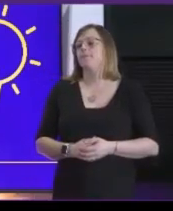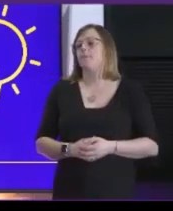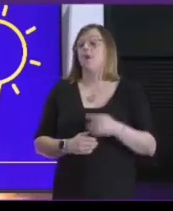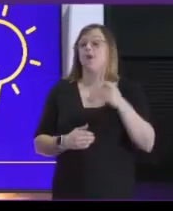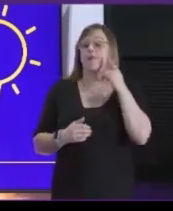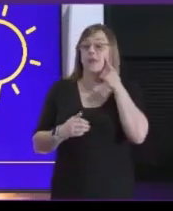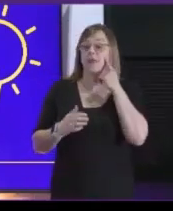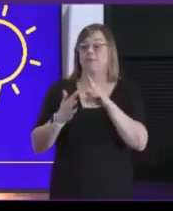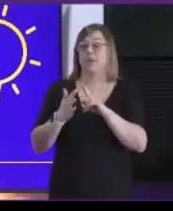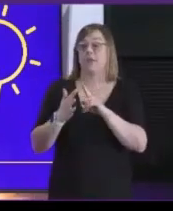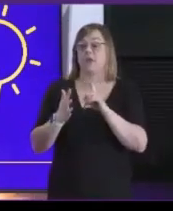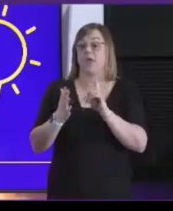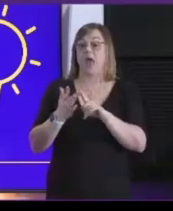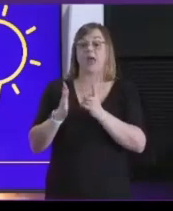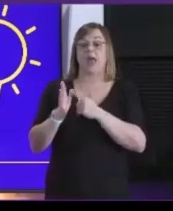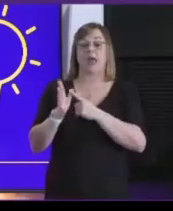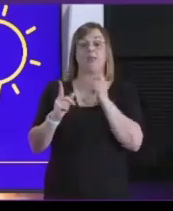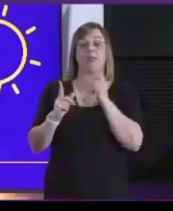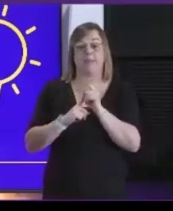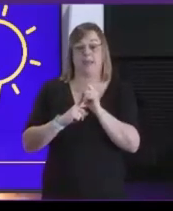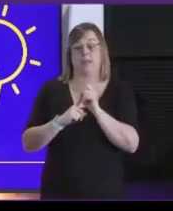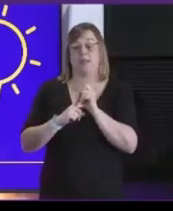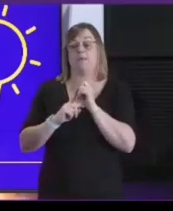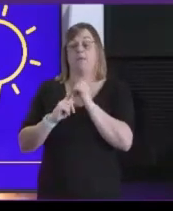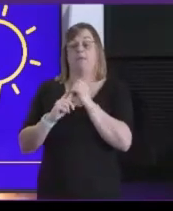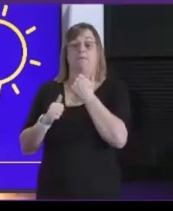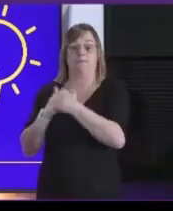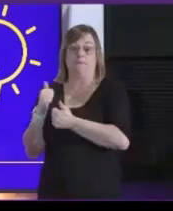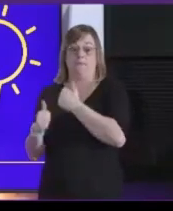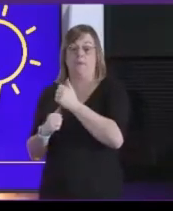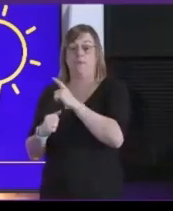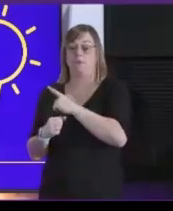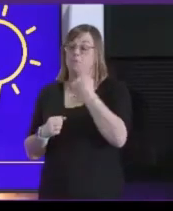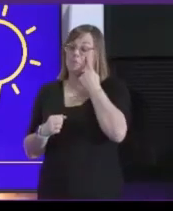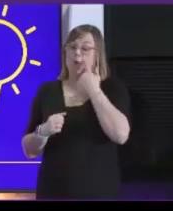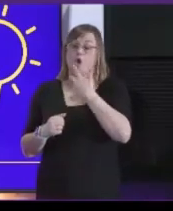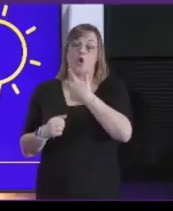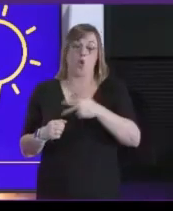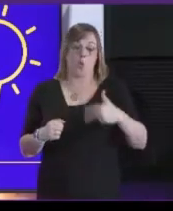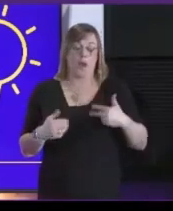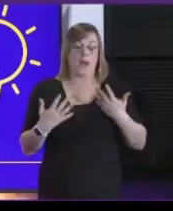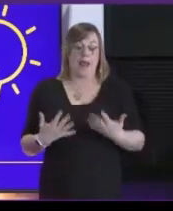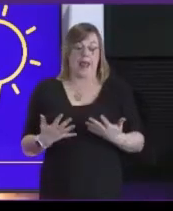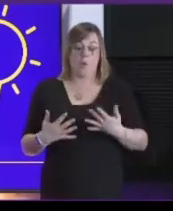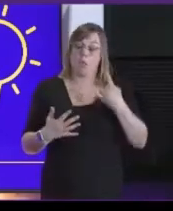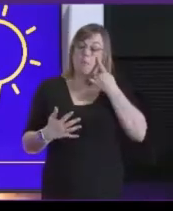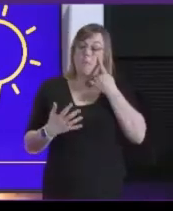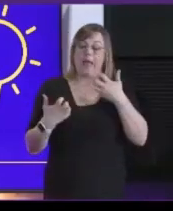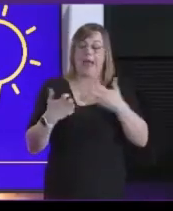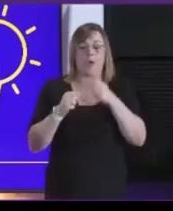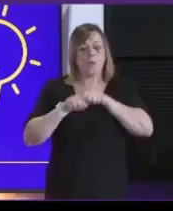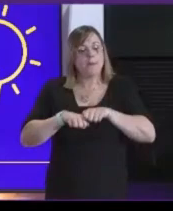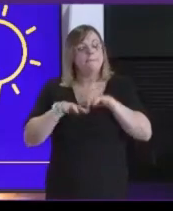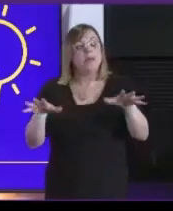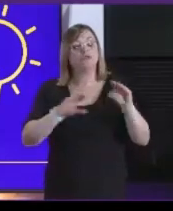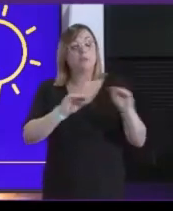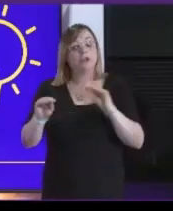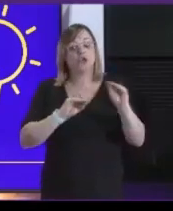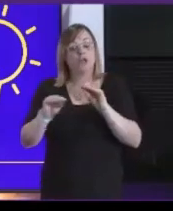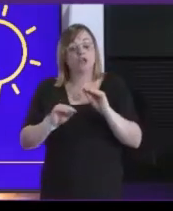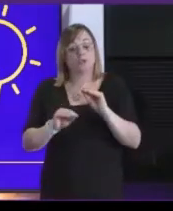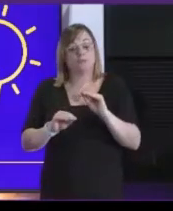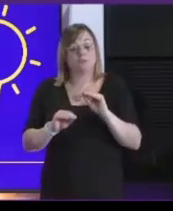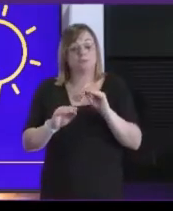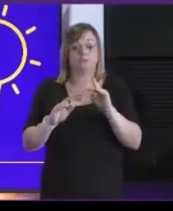with the IAAP, we are looking in Norway now at putting this into mainstream education, you know,